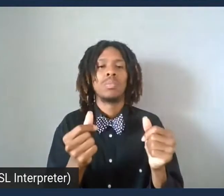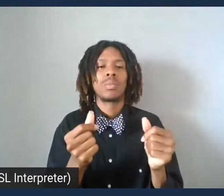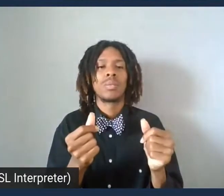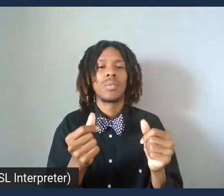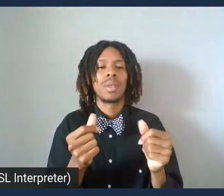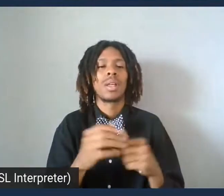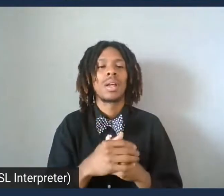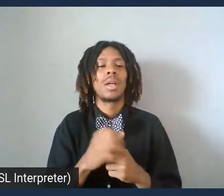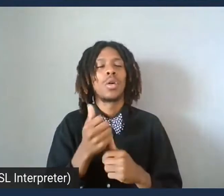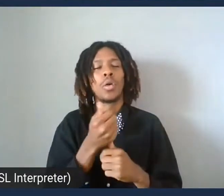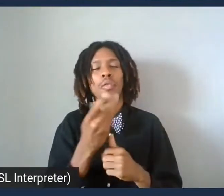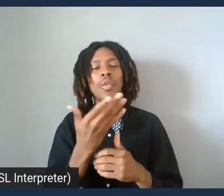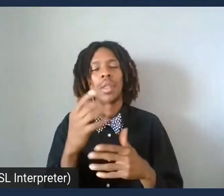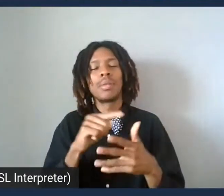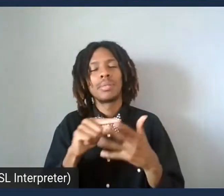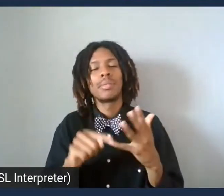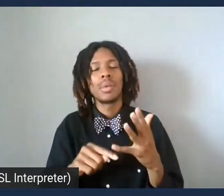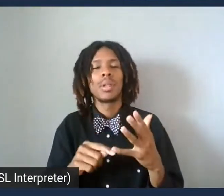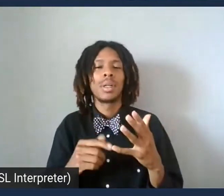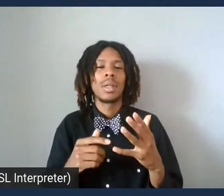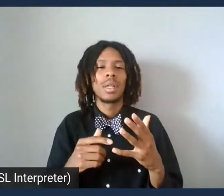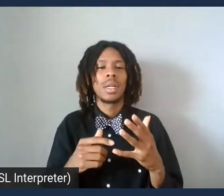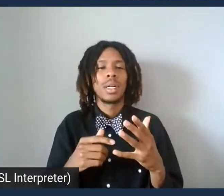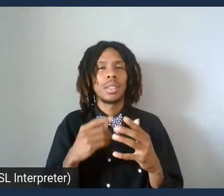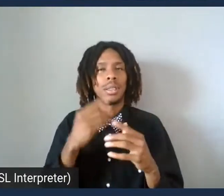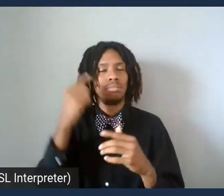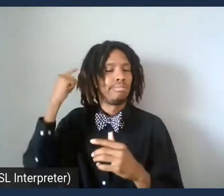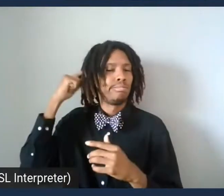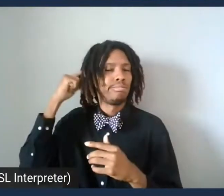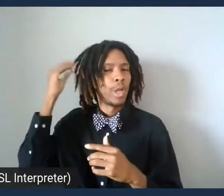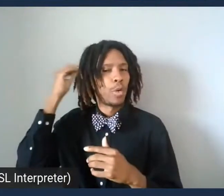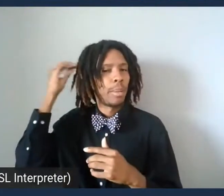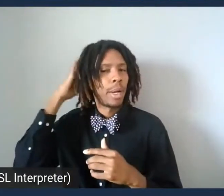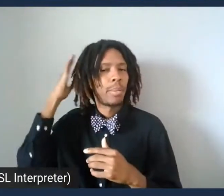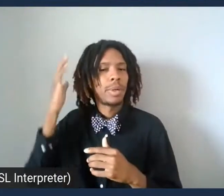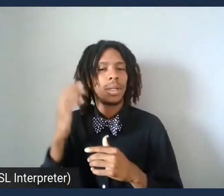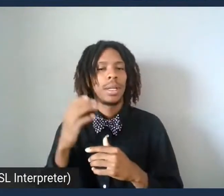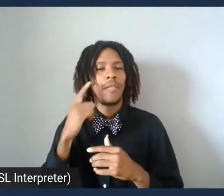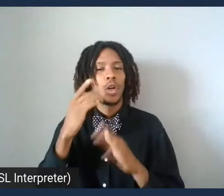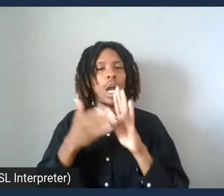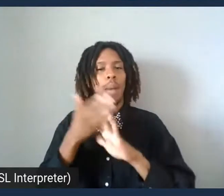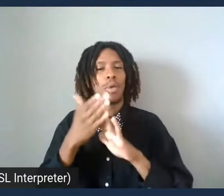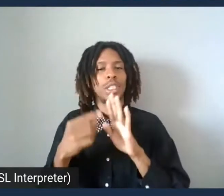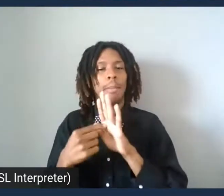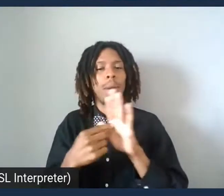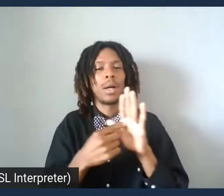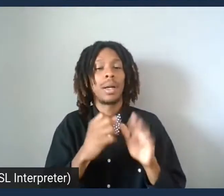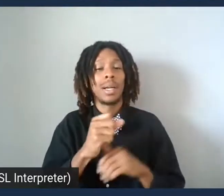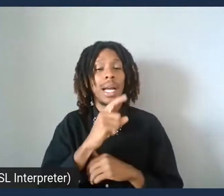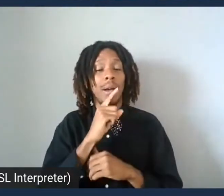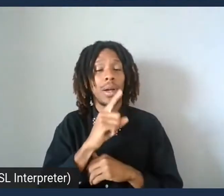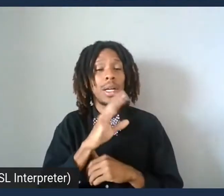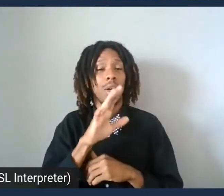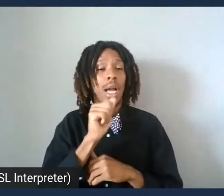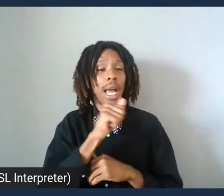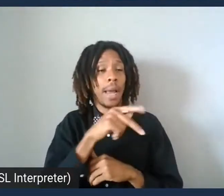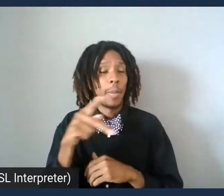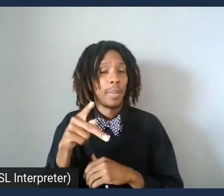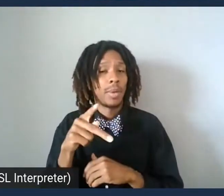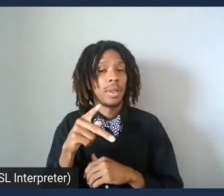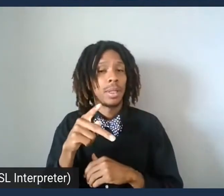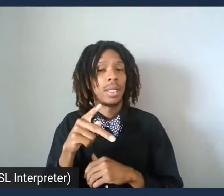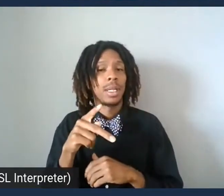regards, a couple of things to keep in mind for your operation model. You want to make sure that your application